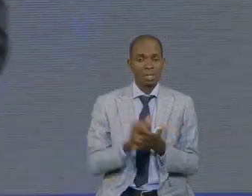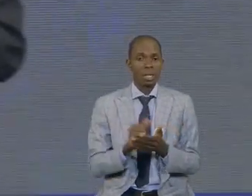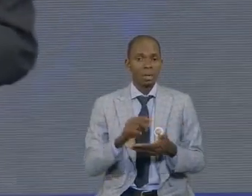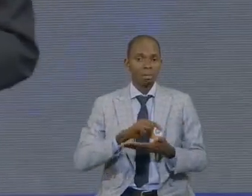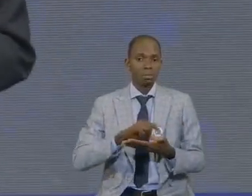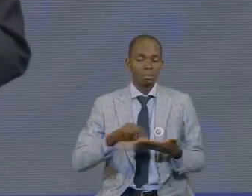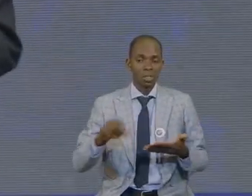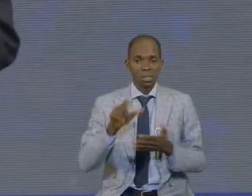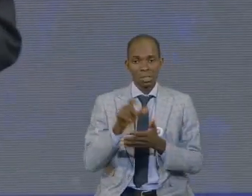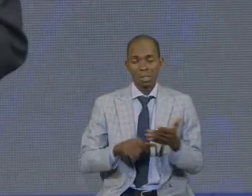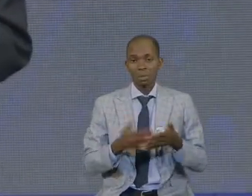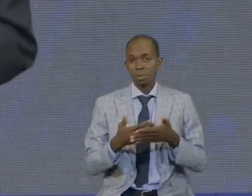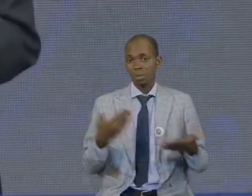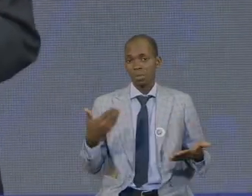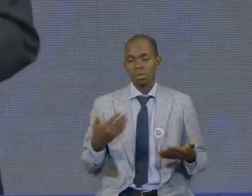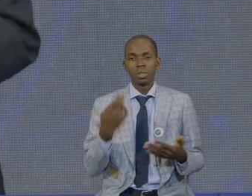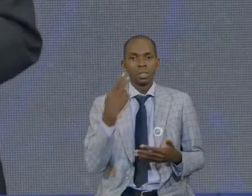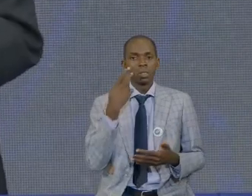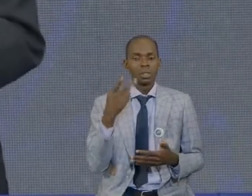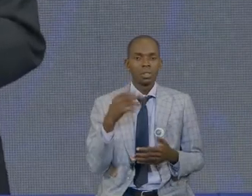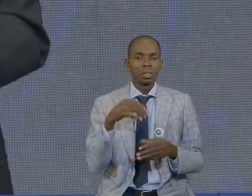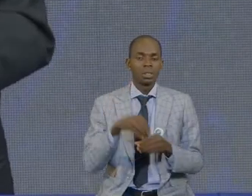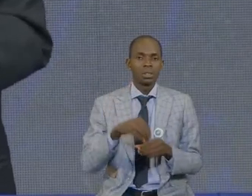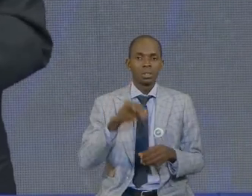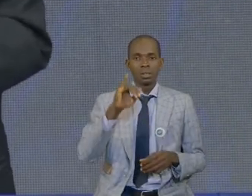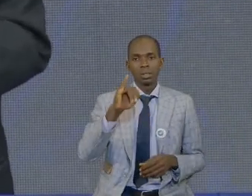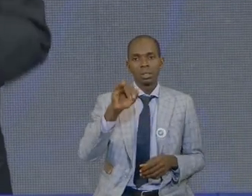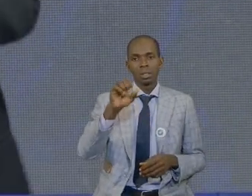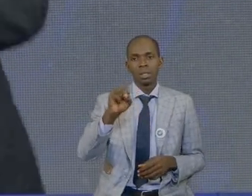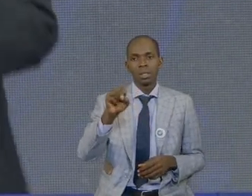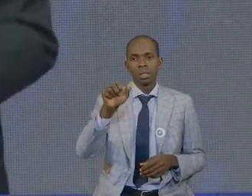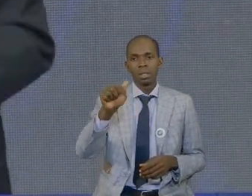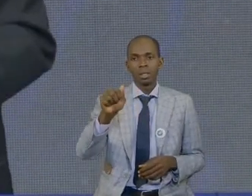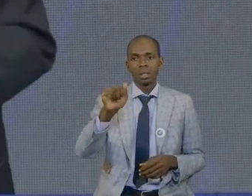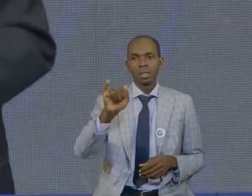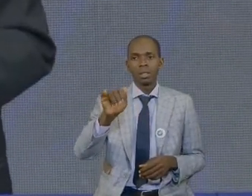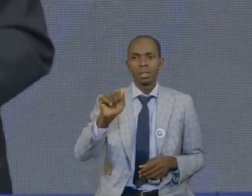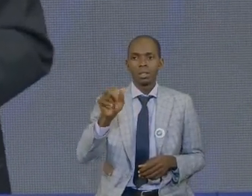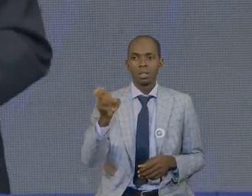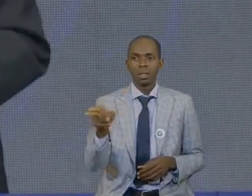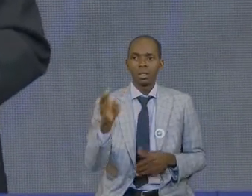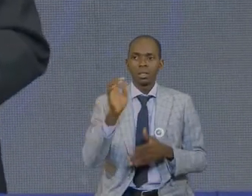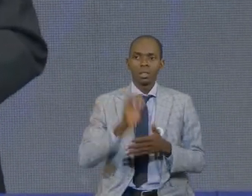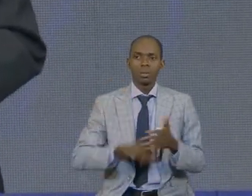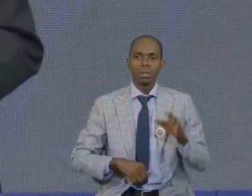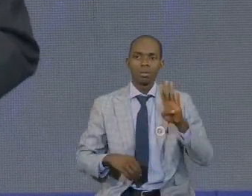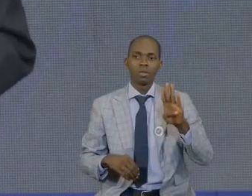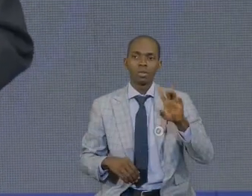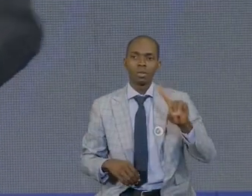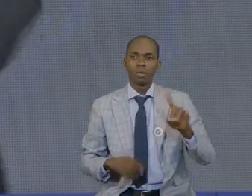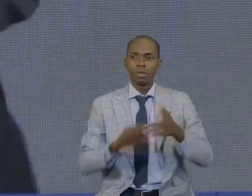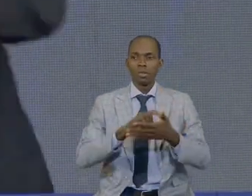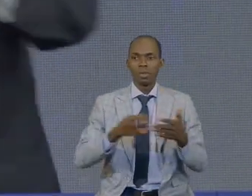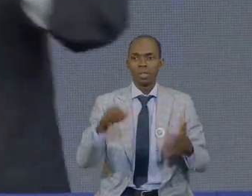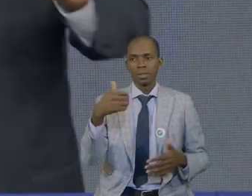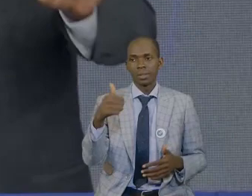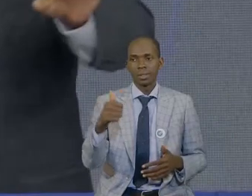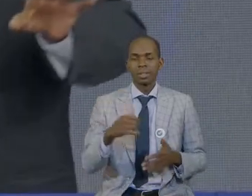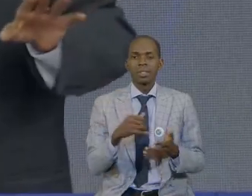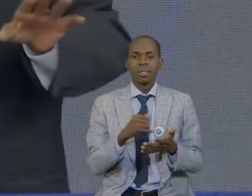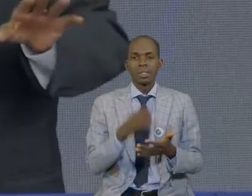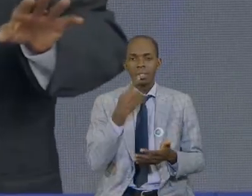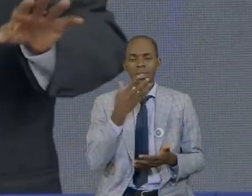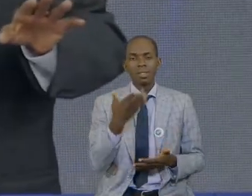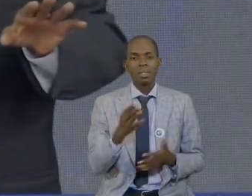looking at Isaiah chapter 41. And I'm reading from verse 10. It says, "Fear